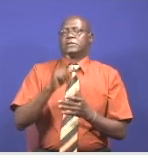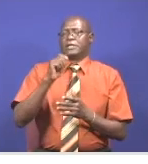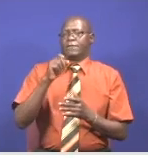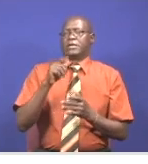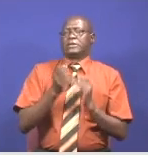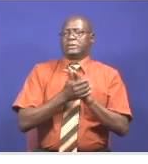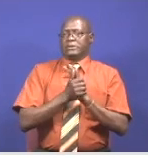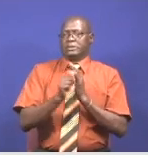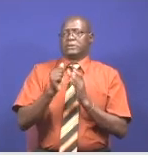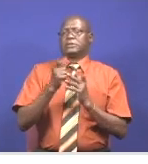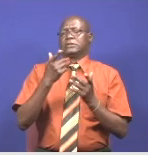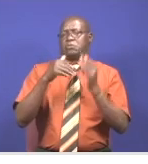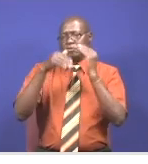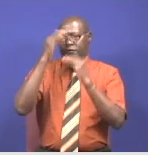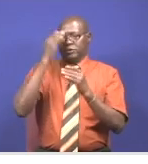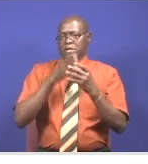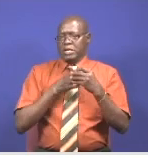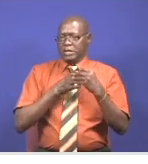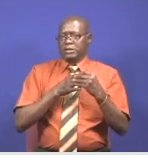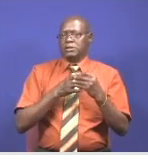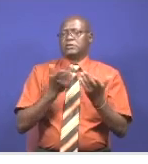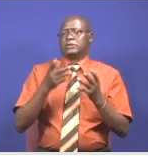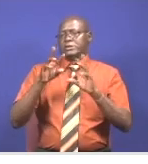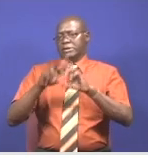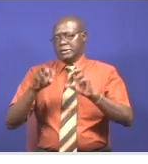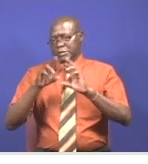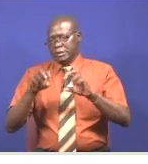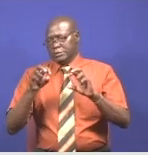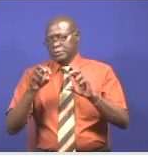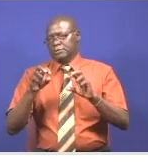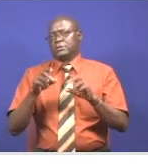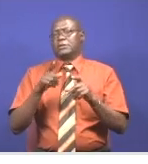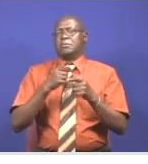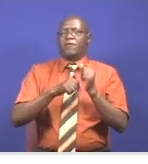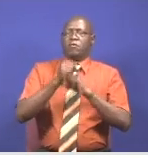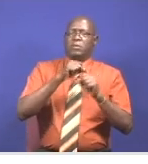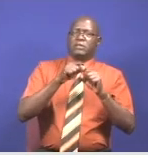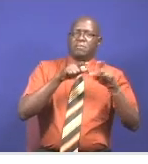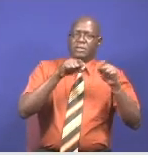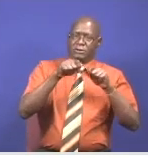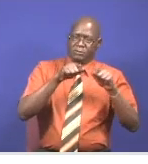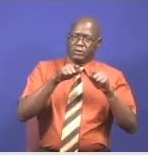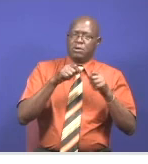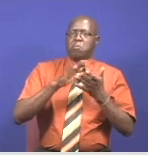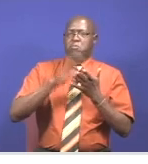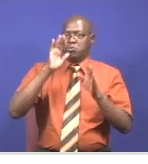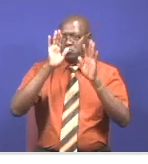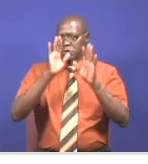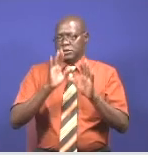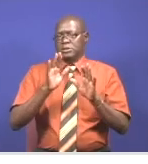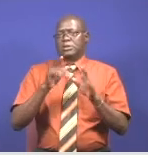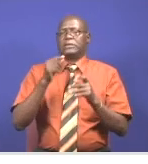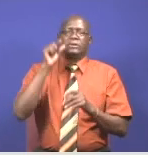in career guidance, in applied research, in performance management, and more importantly as well, in